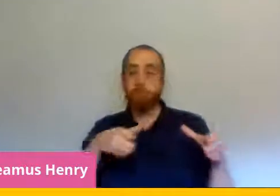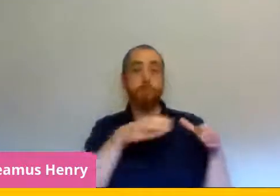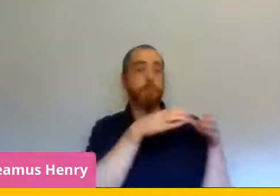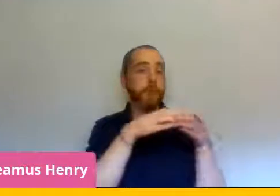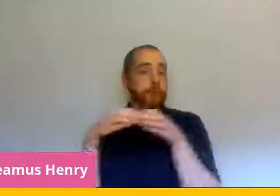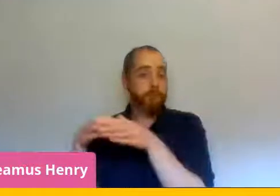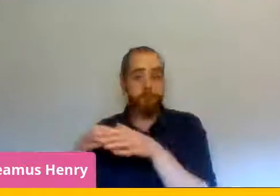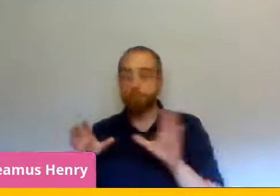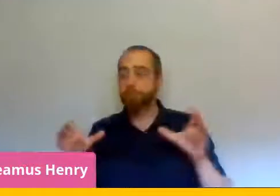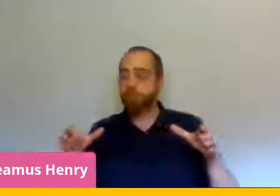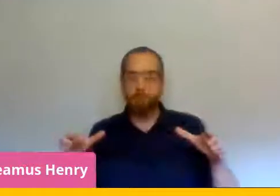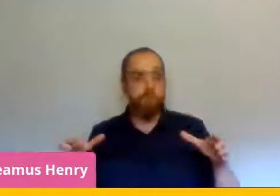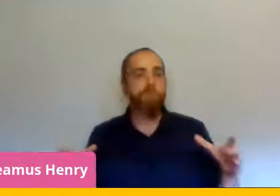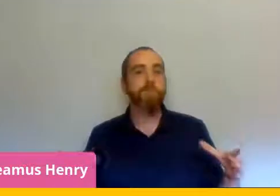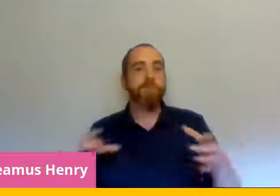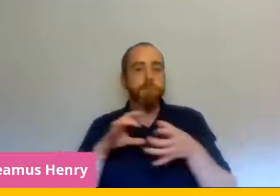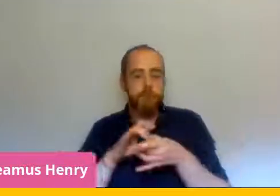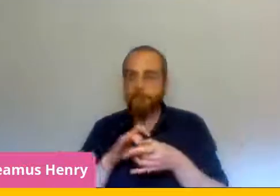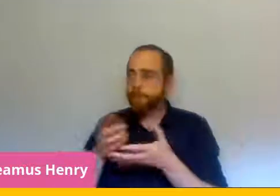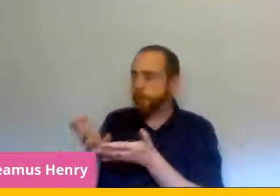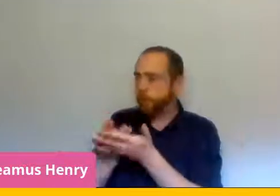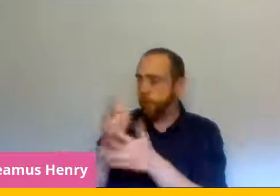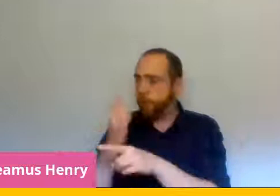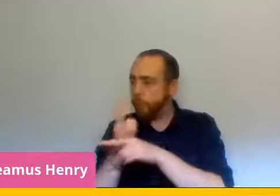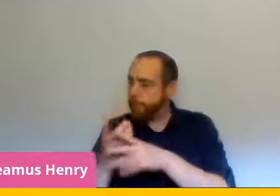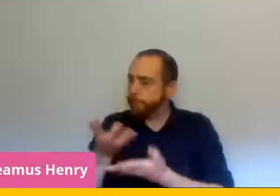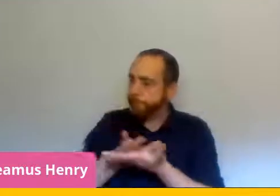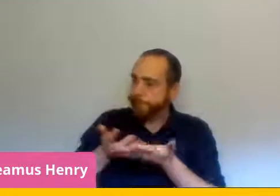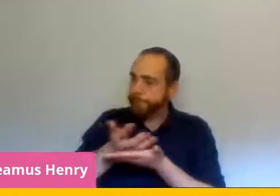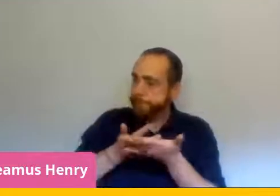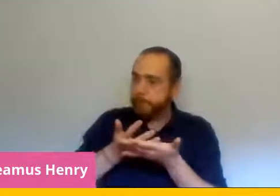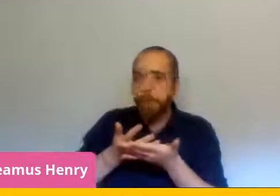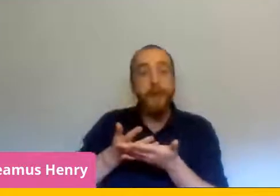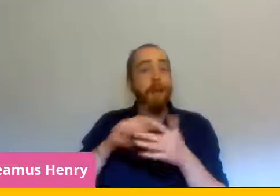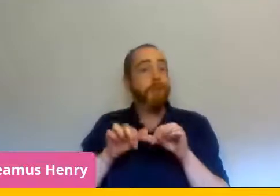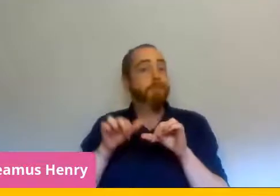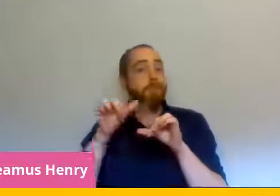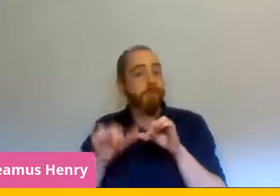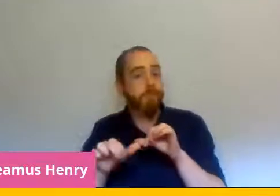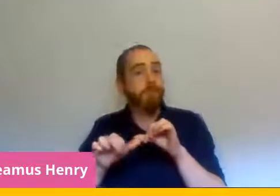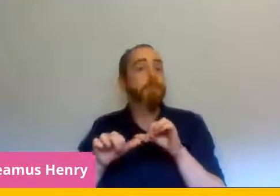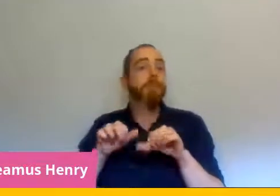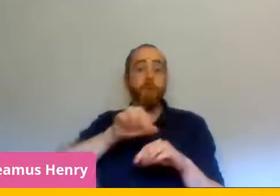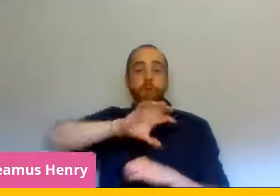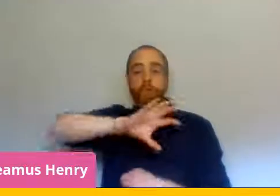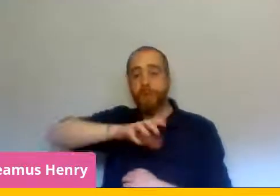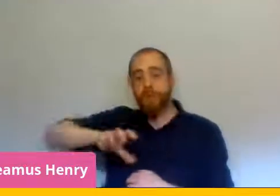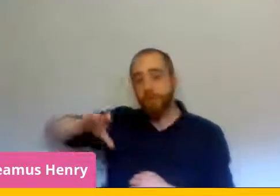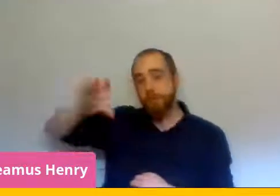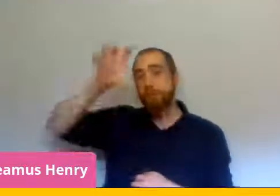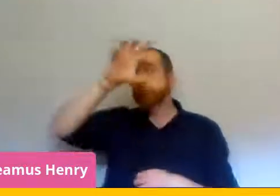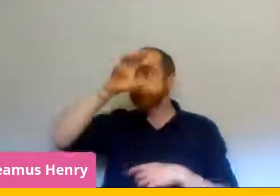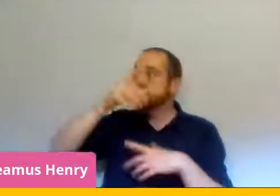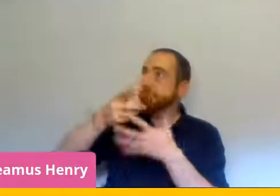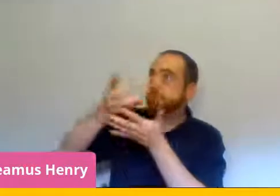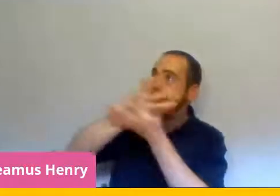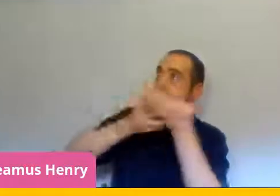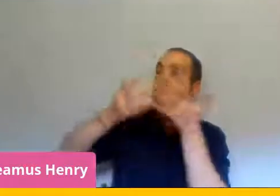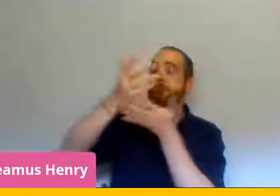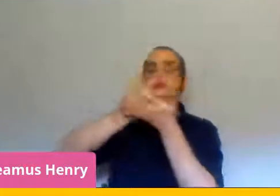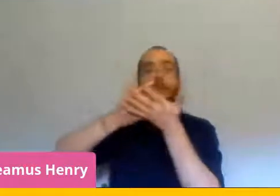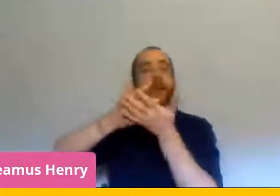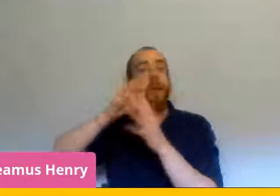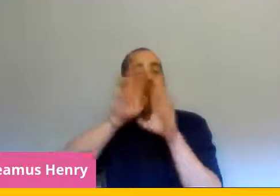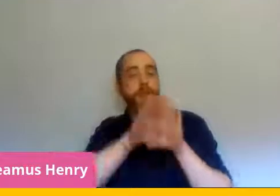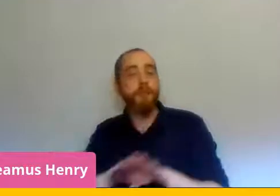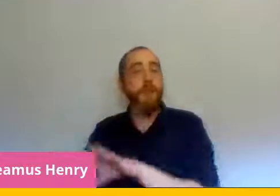level, and creating a labour movement around this, in which we, I think, join with all of the casualised workers in different unions and bring it all together as